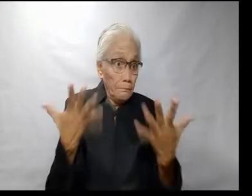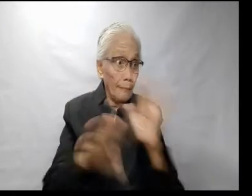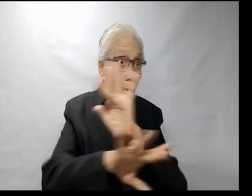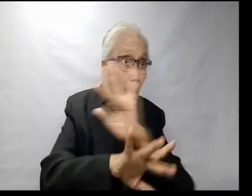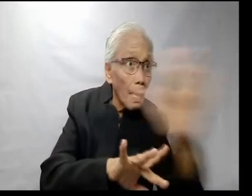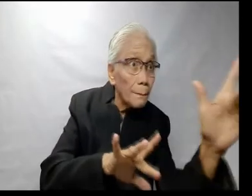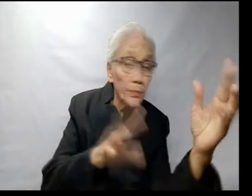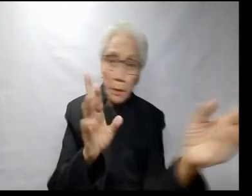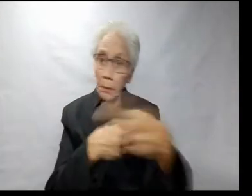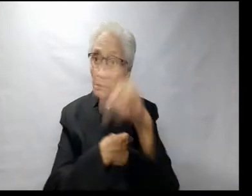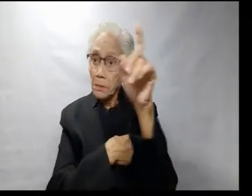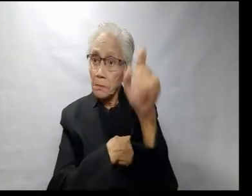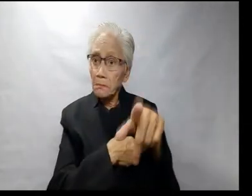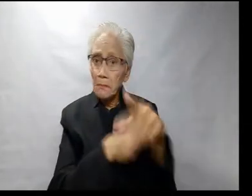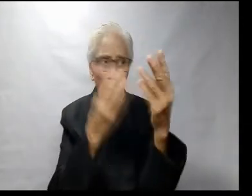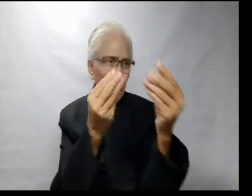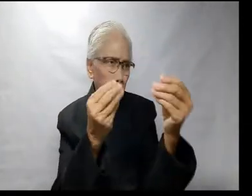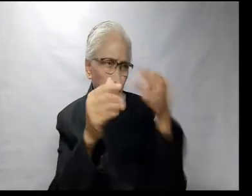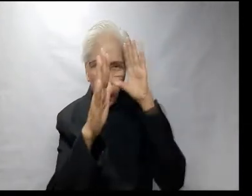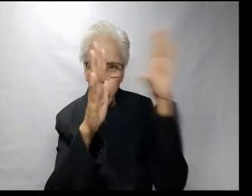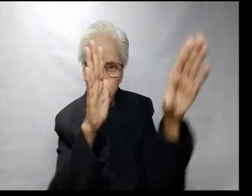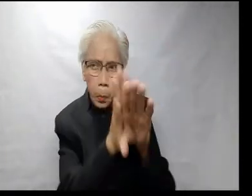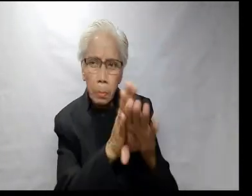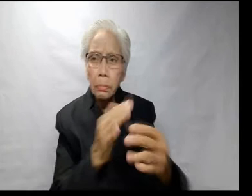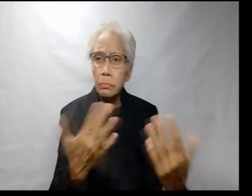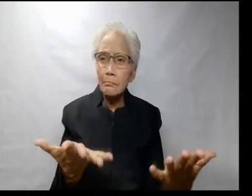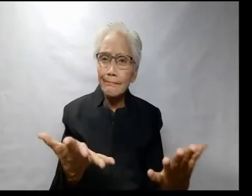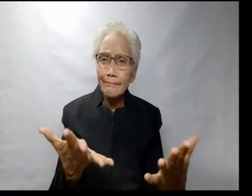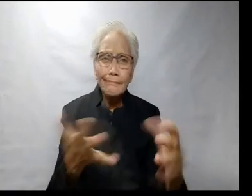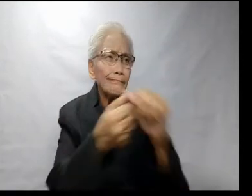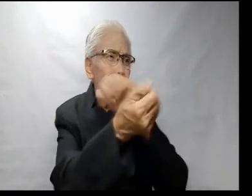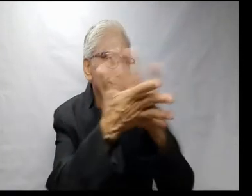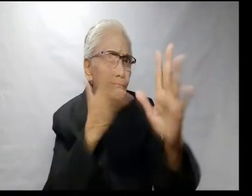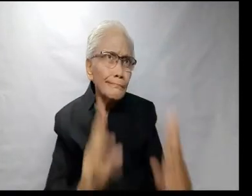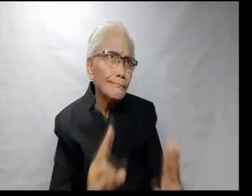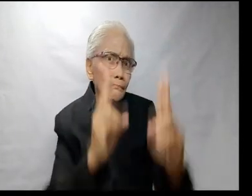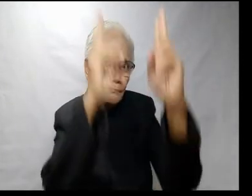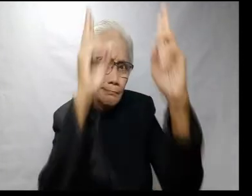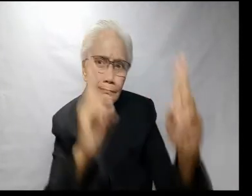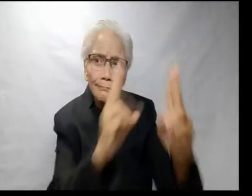my existence? Empty rooms? Faded photographs?